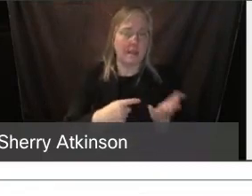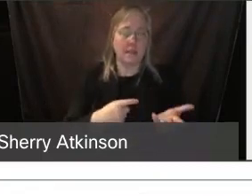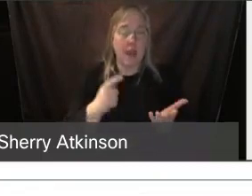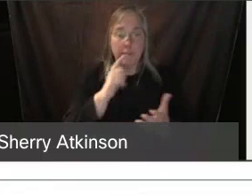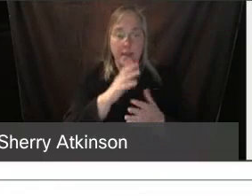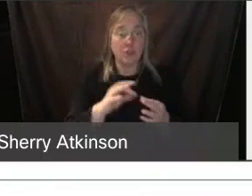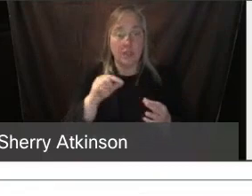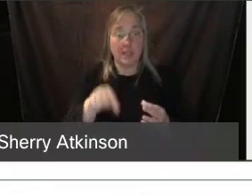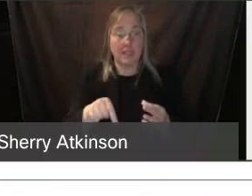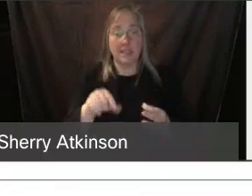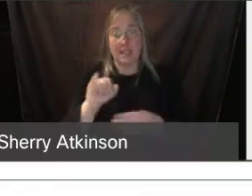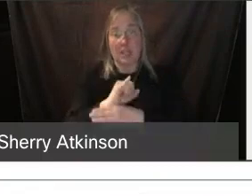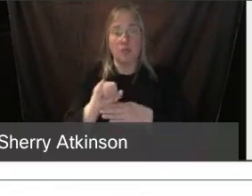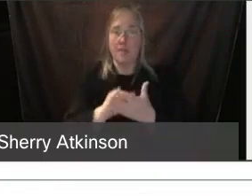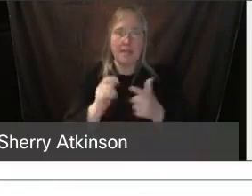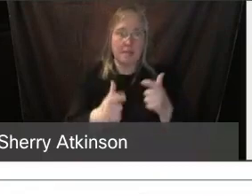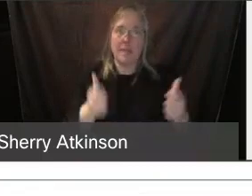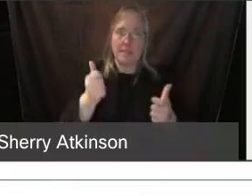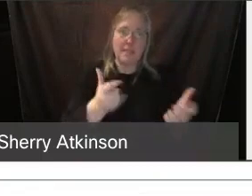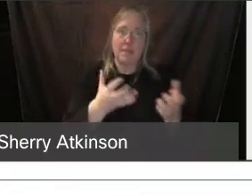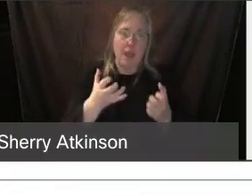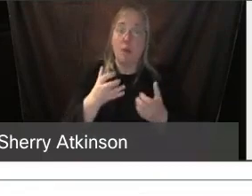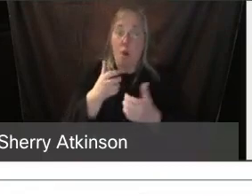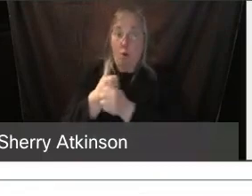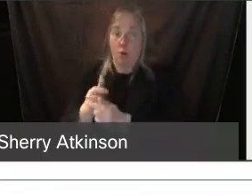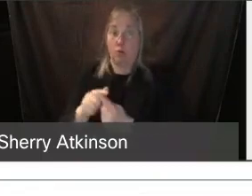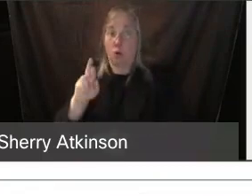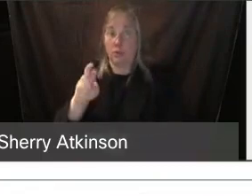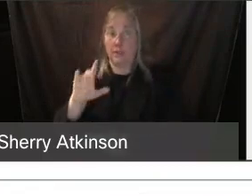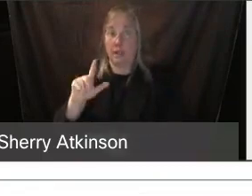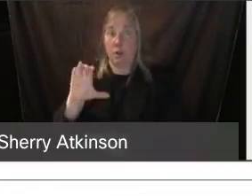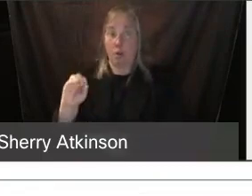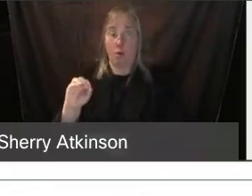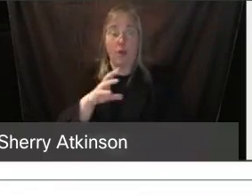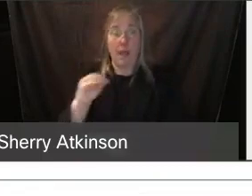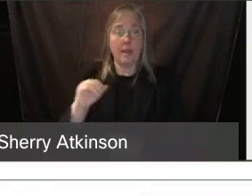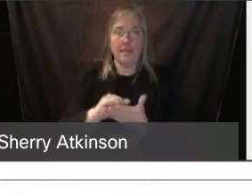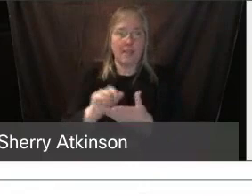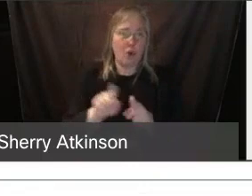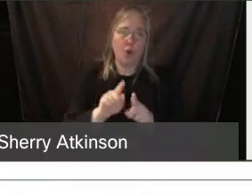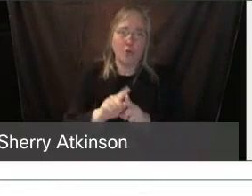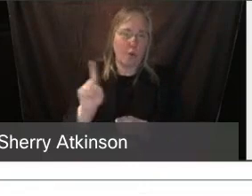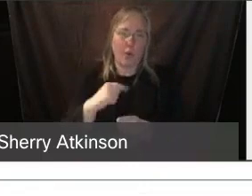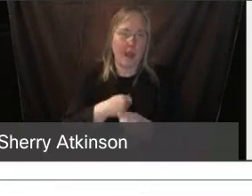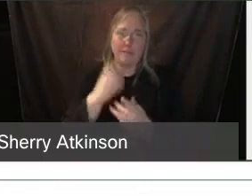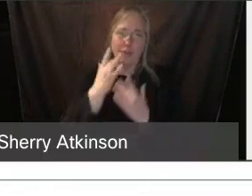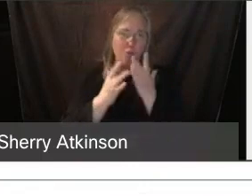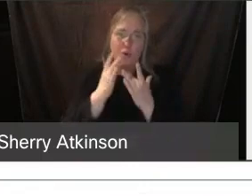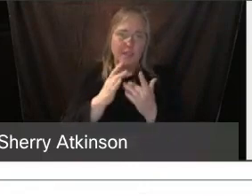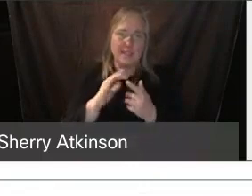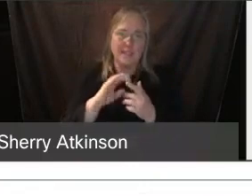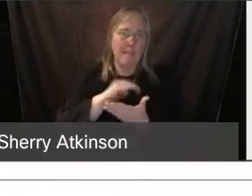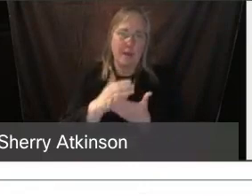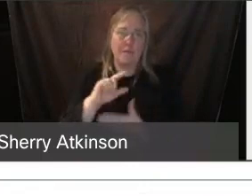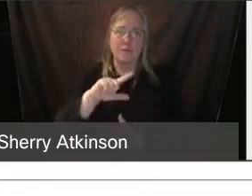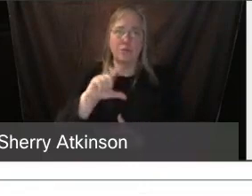greatest demand according to RCLCO, and this is also where we have the shortest amount of zoned industrial land. So